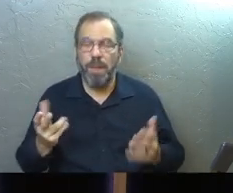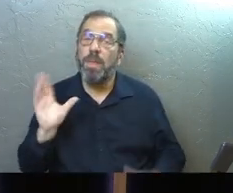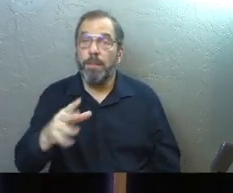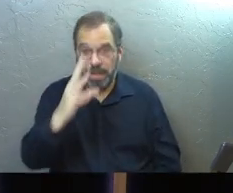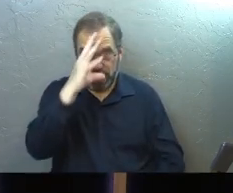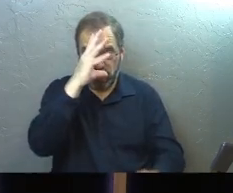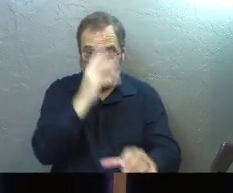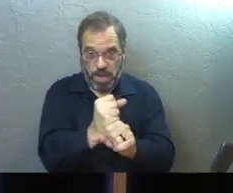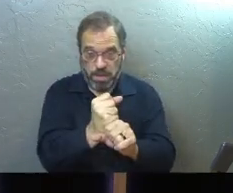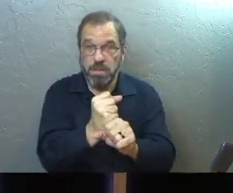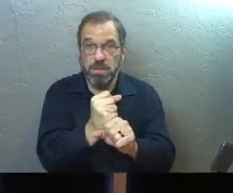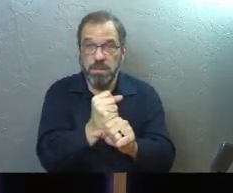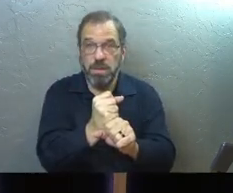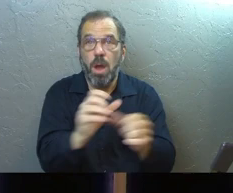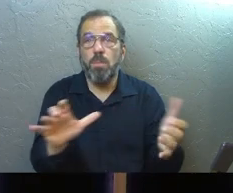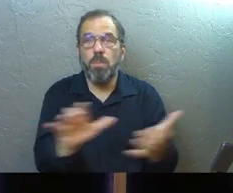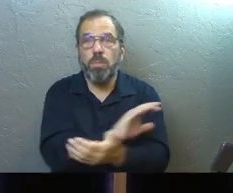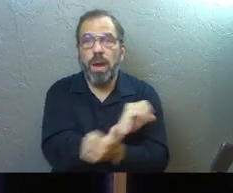Because trust breaks.